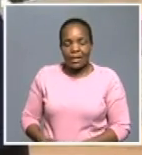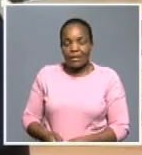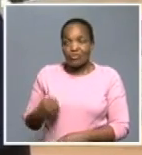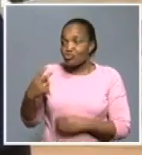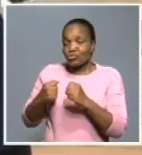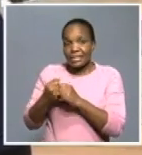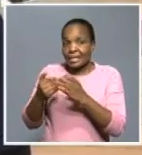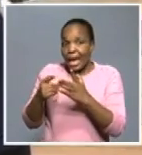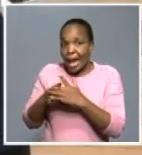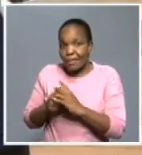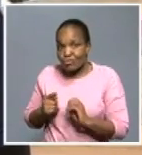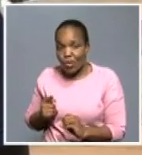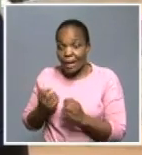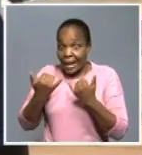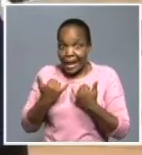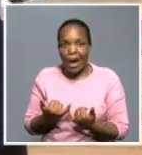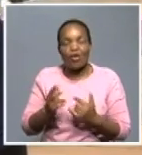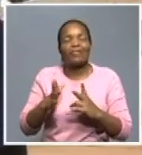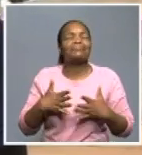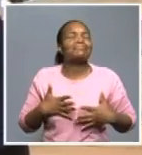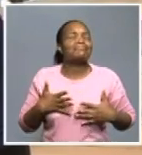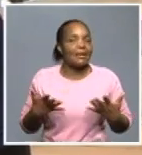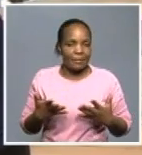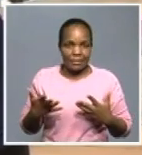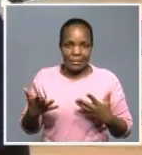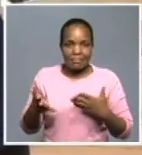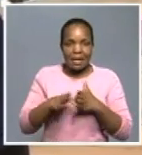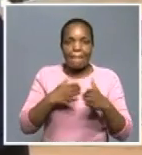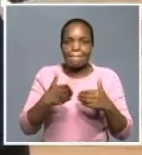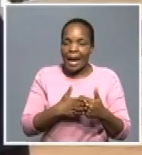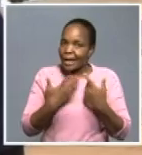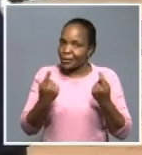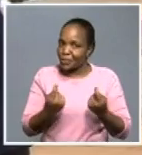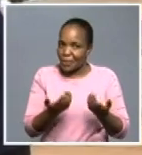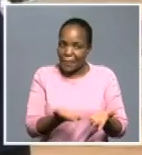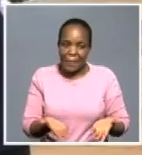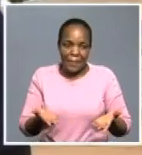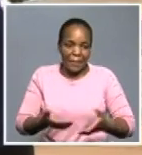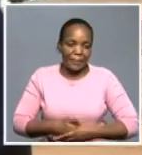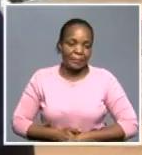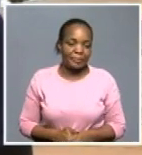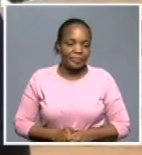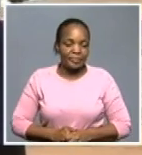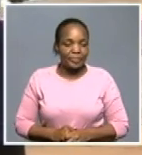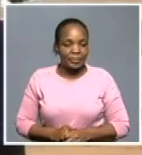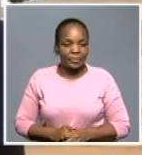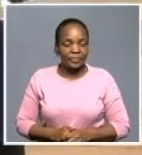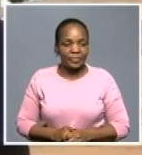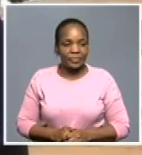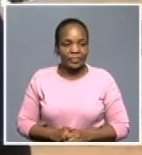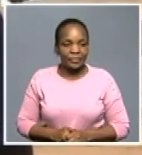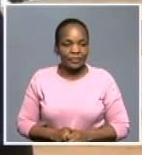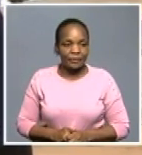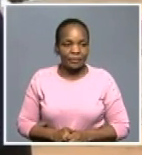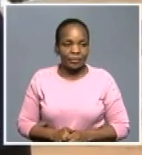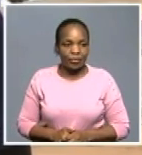did not happen, and people were just so happy to have the Crayfish Festival back again. It was just a beautiful atmosphere. One of the things, Roche, that the